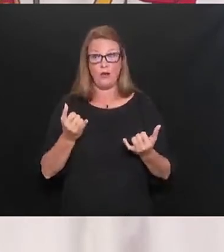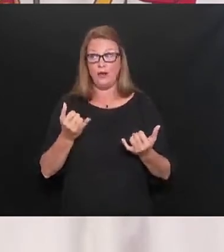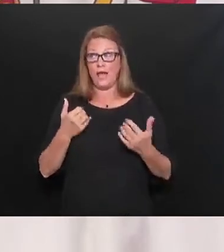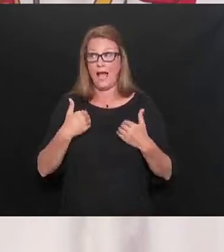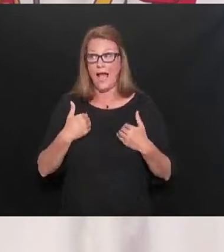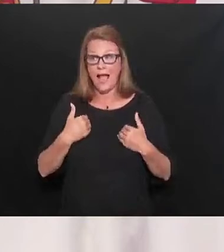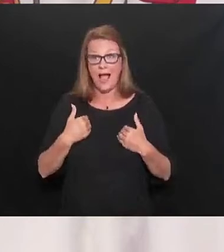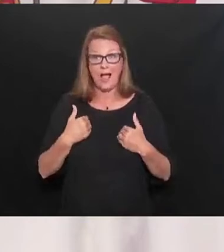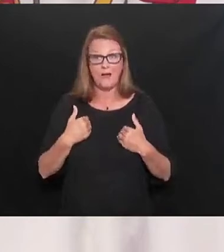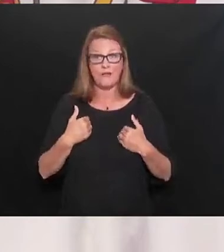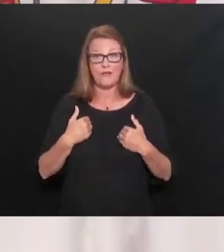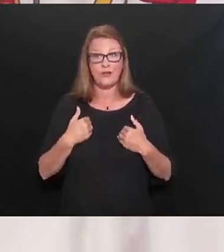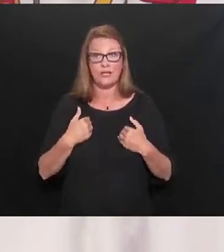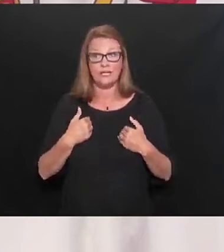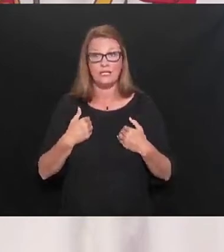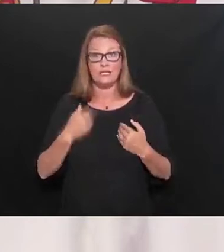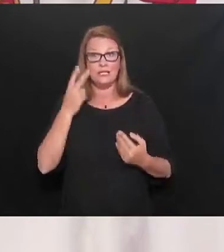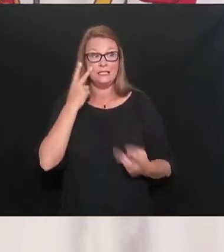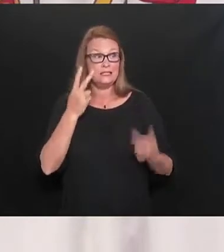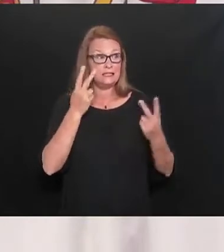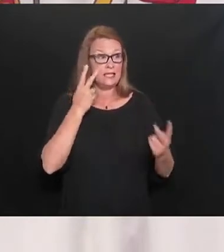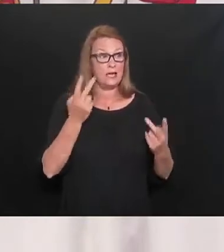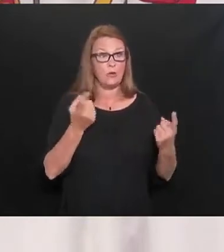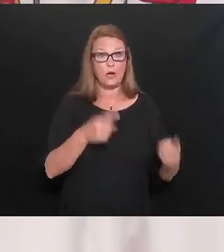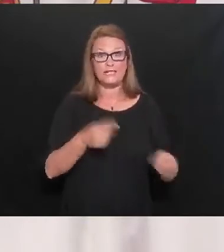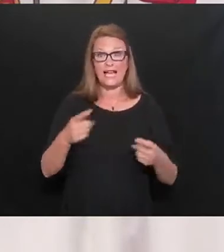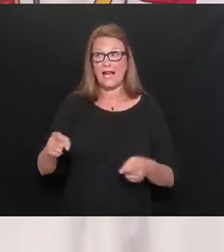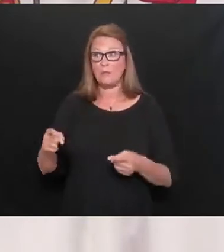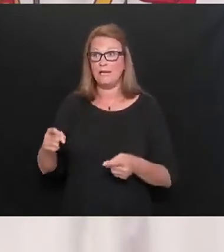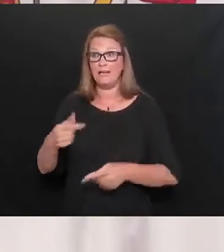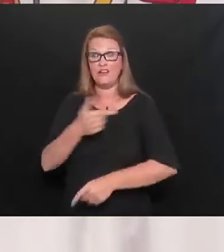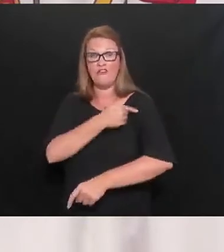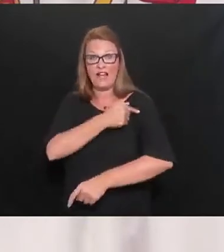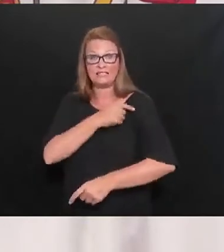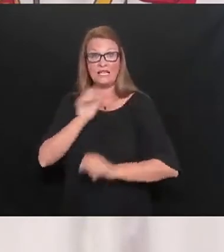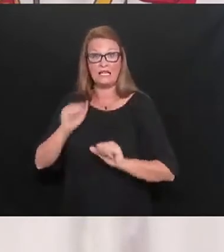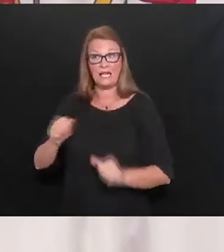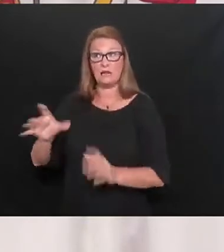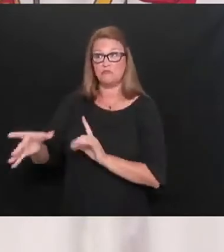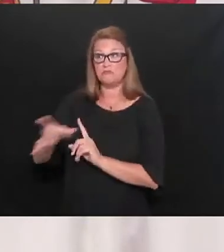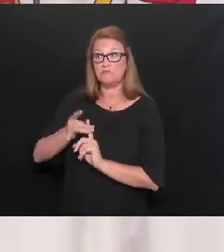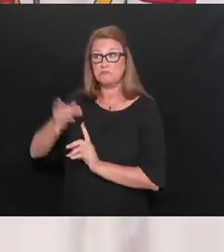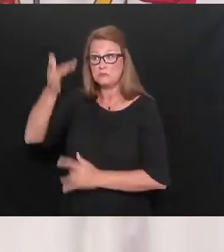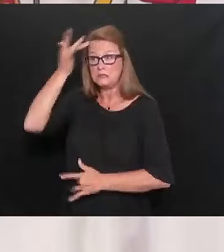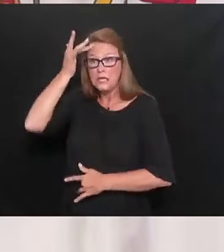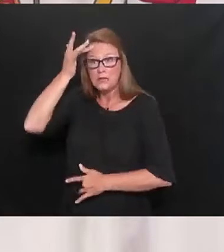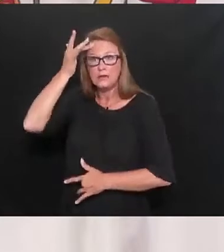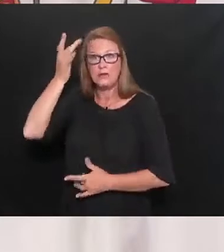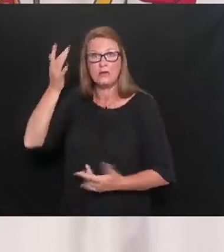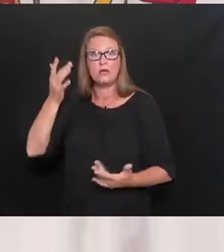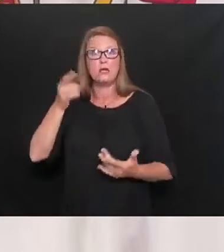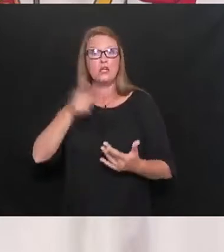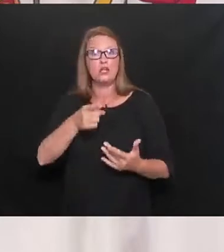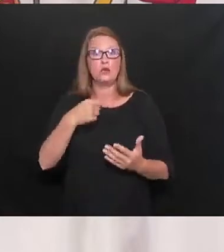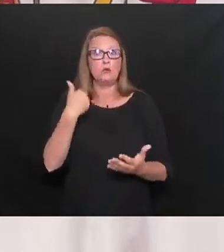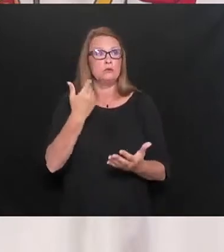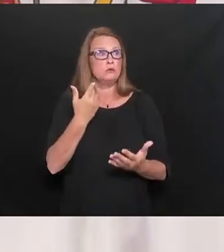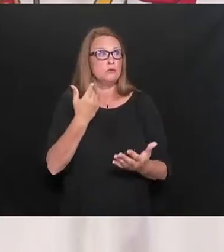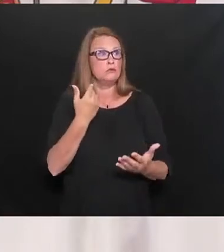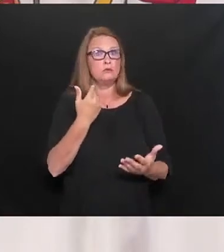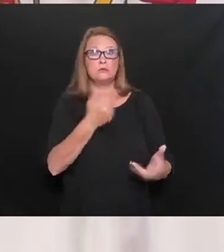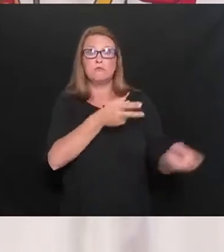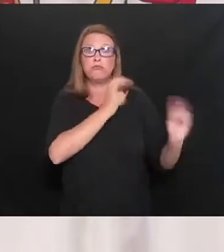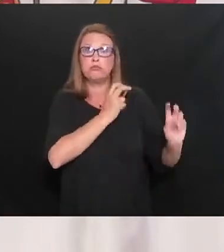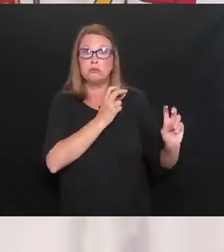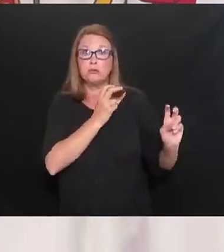a recurrence of this. And so from the standpoint, if you don't get that booster shot and you end up in the hospital, you're putting